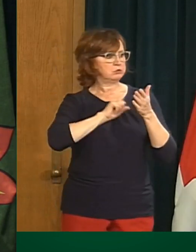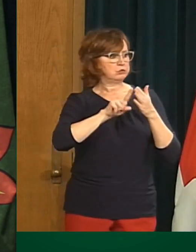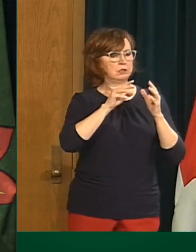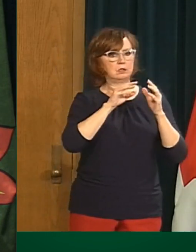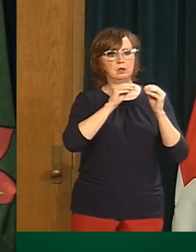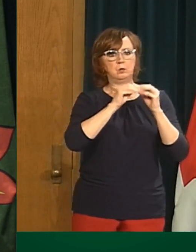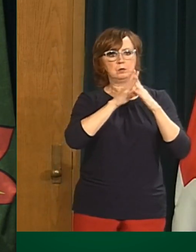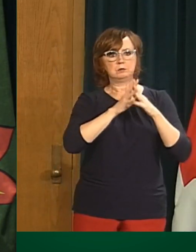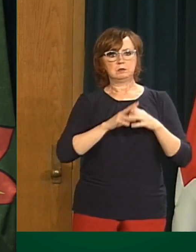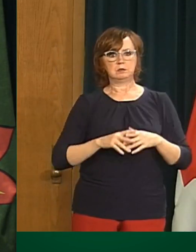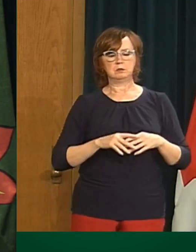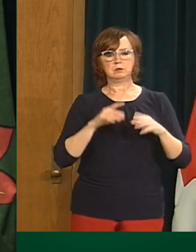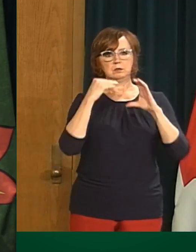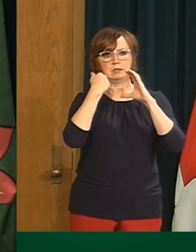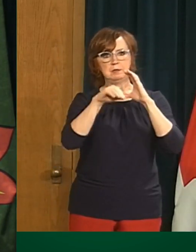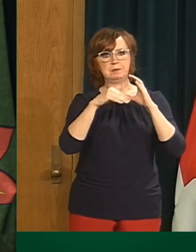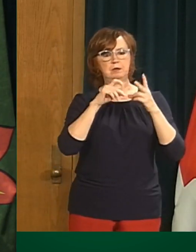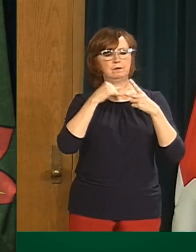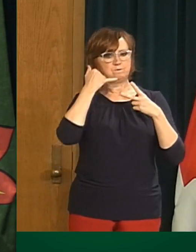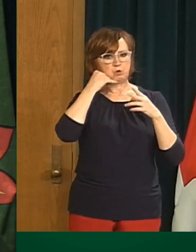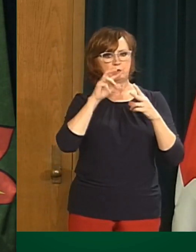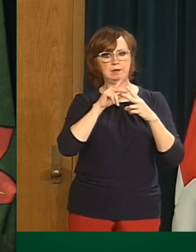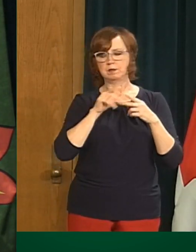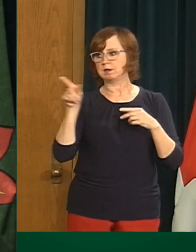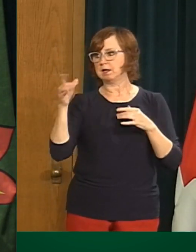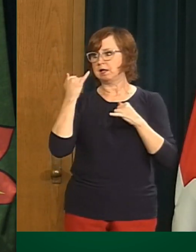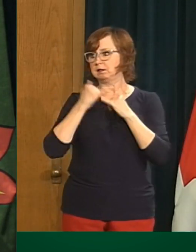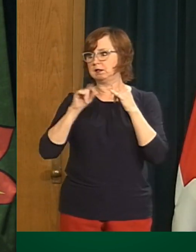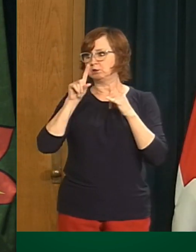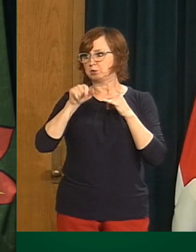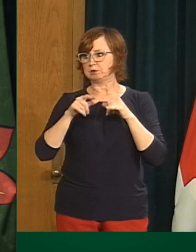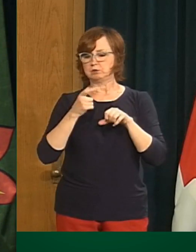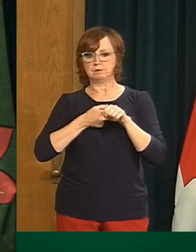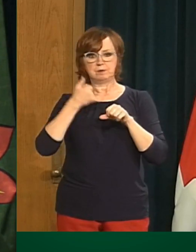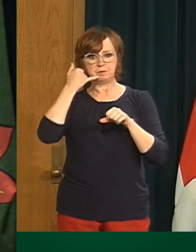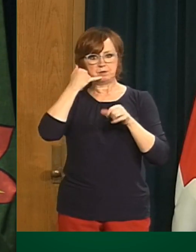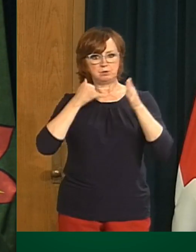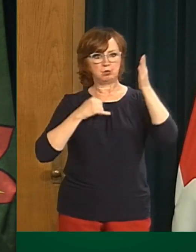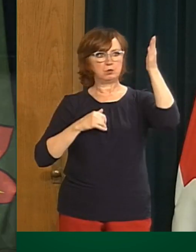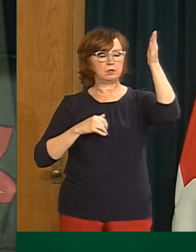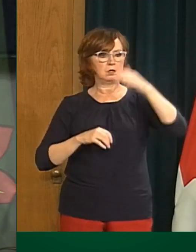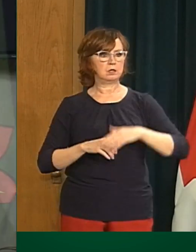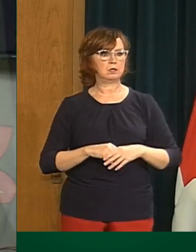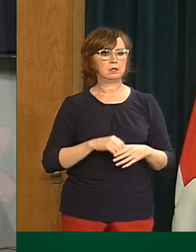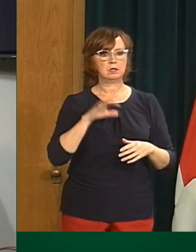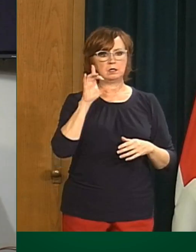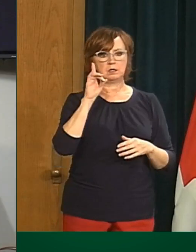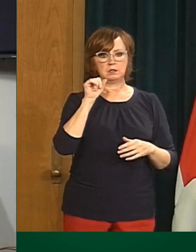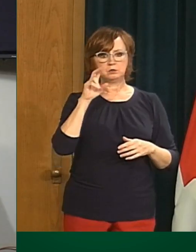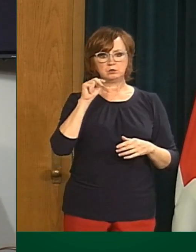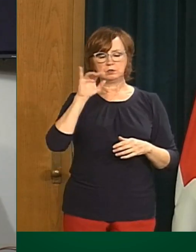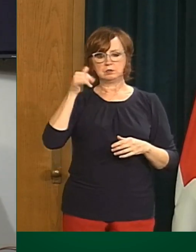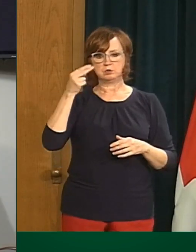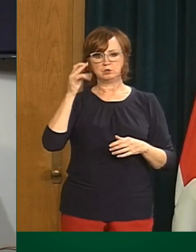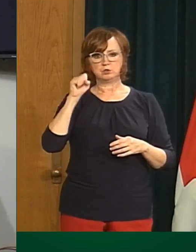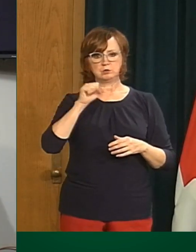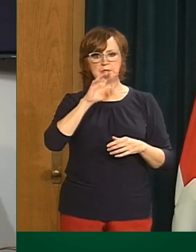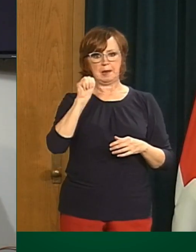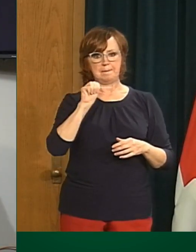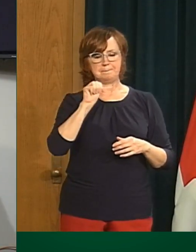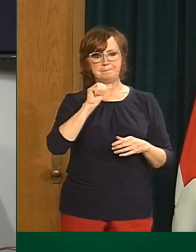email. Yes, or email. We'll take our last question from the phone line, operator. We have Dan Jones with